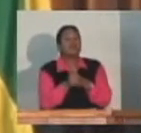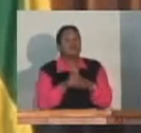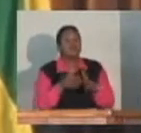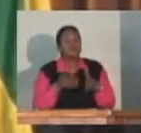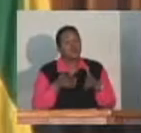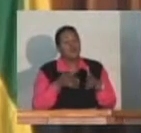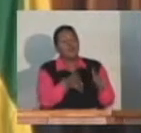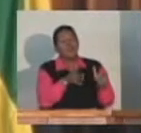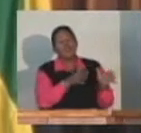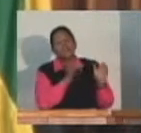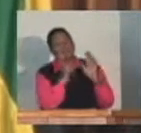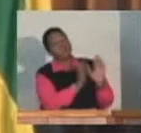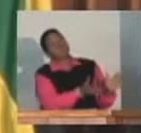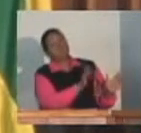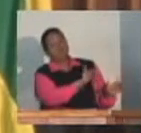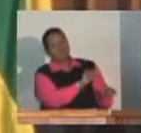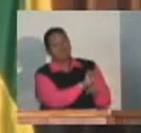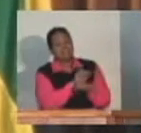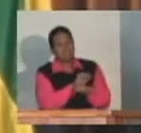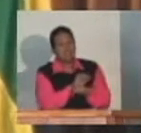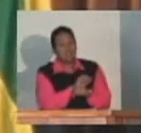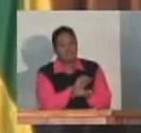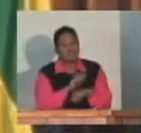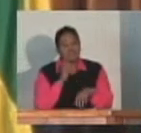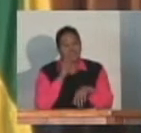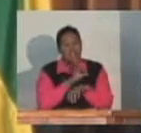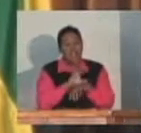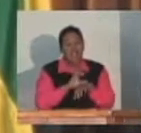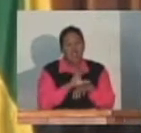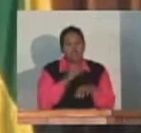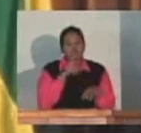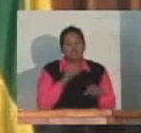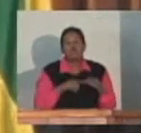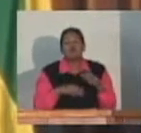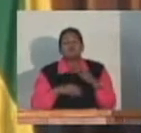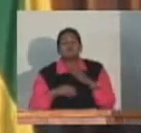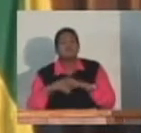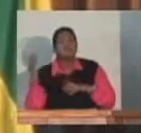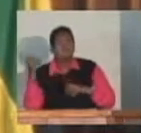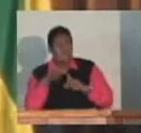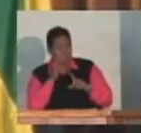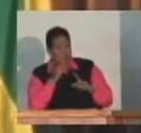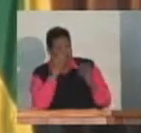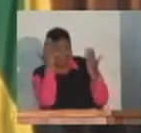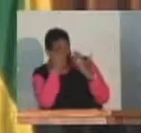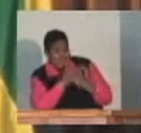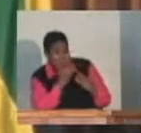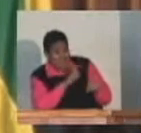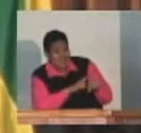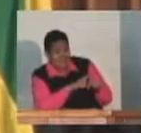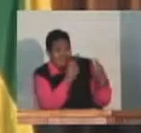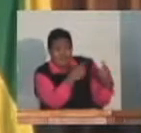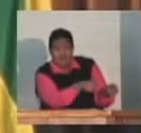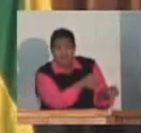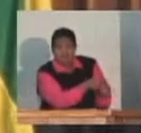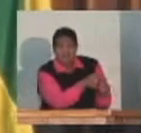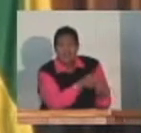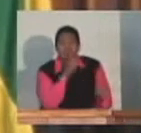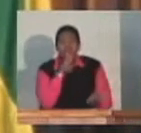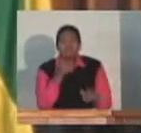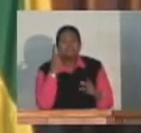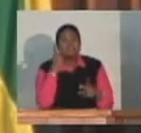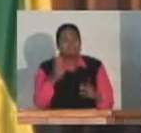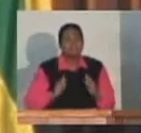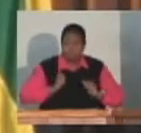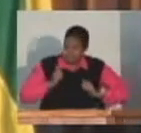abolition. That the Caribbean has emerged from the long dark shadow that it cast is testament to the resilience and spirit of its